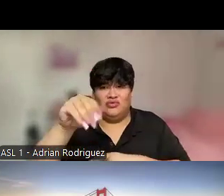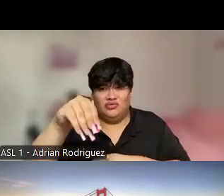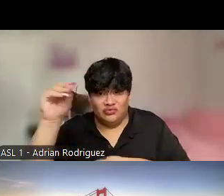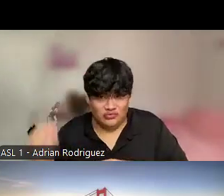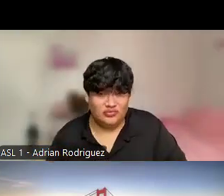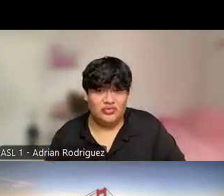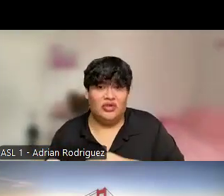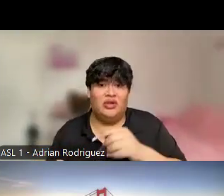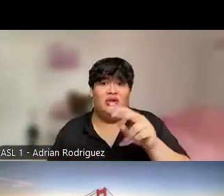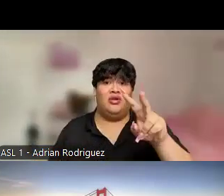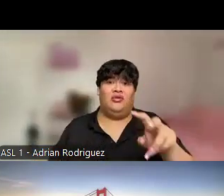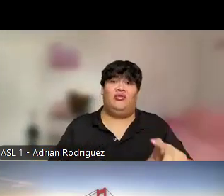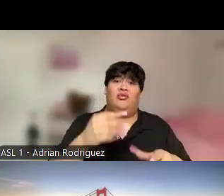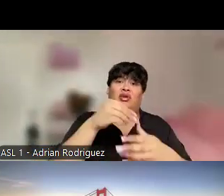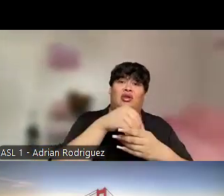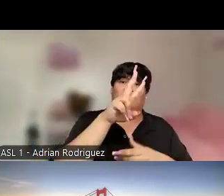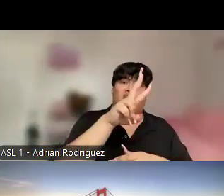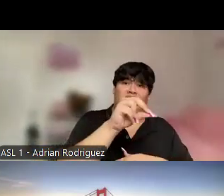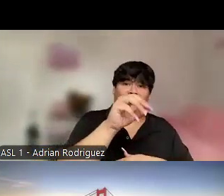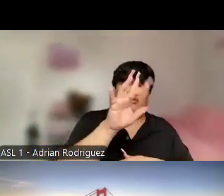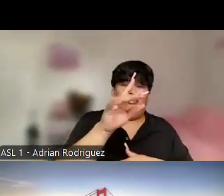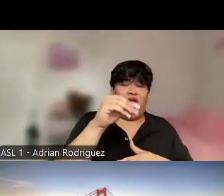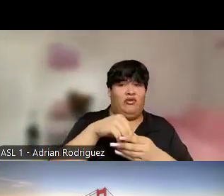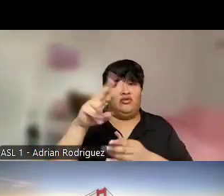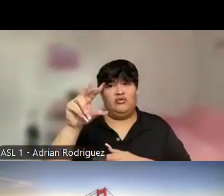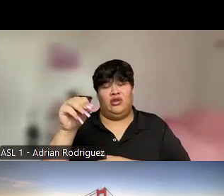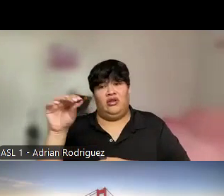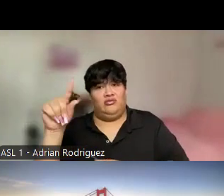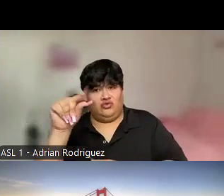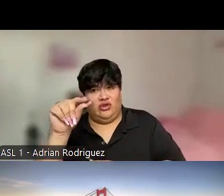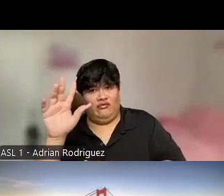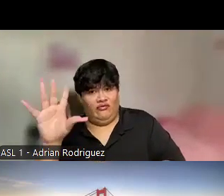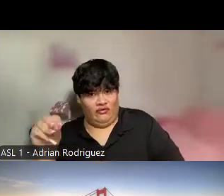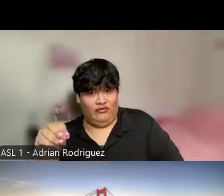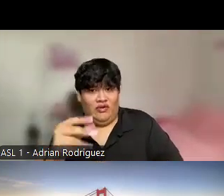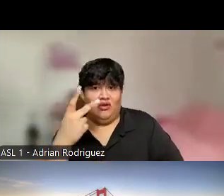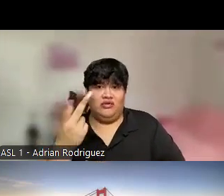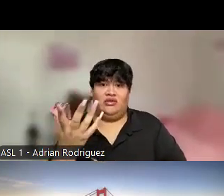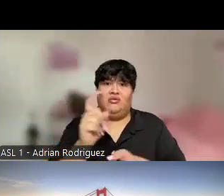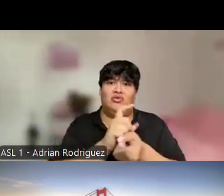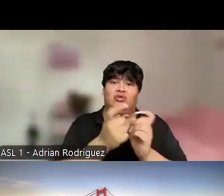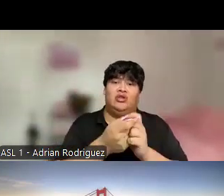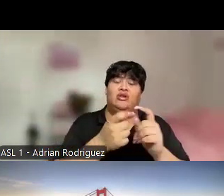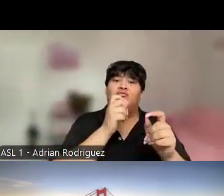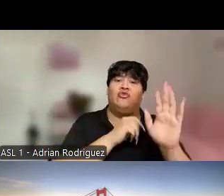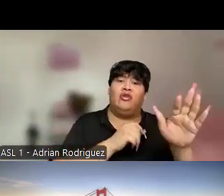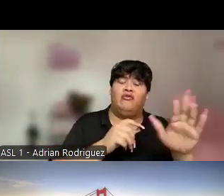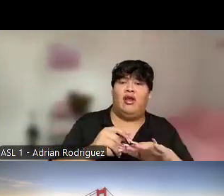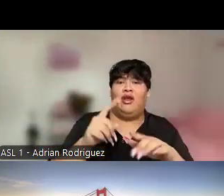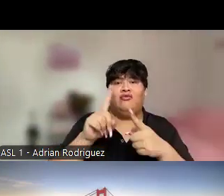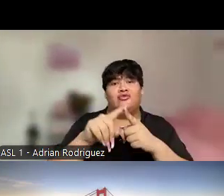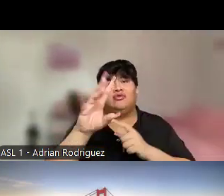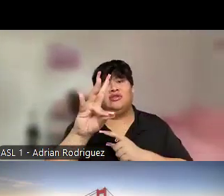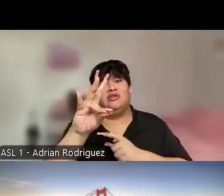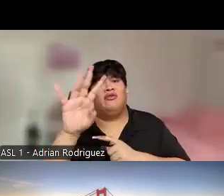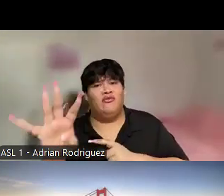between 2025 and 2050. So that will change from 526,000 people to 1.22